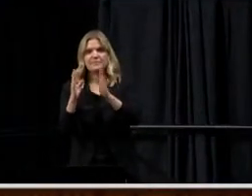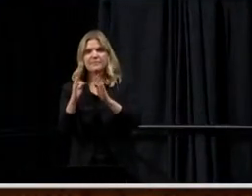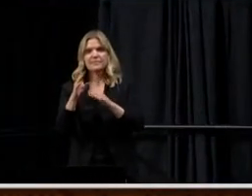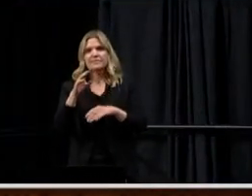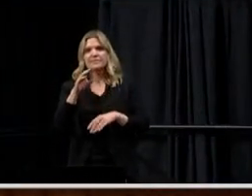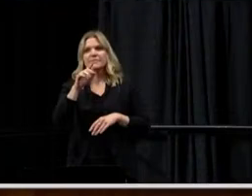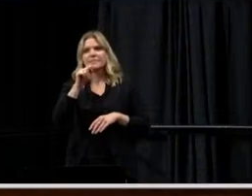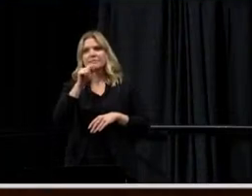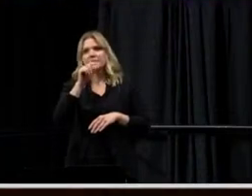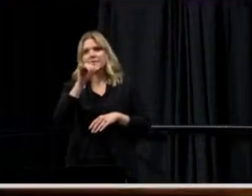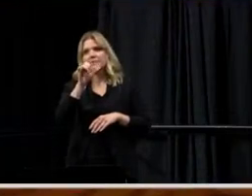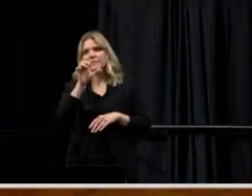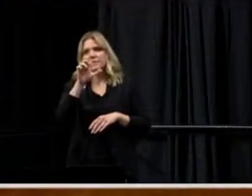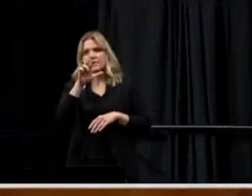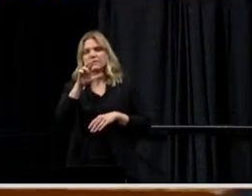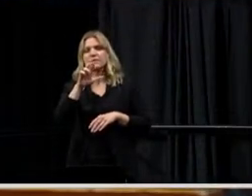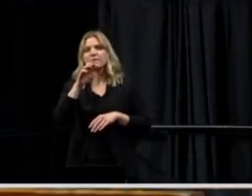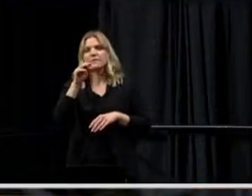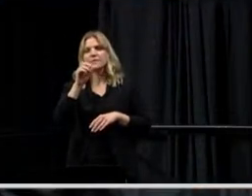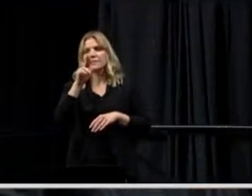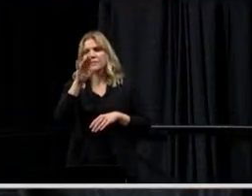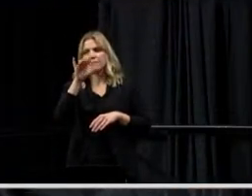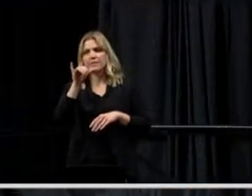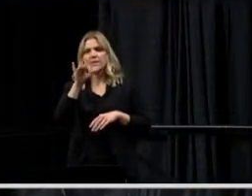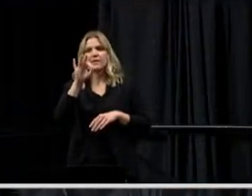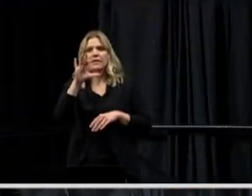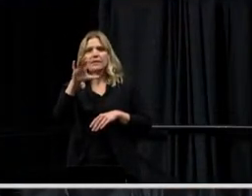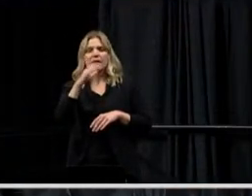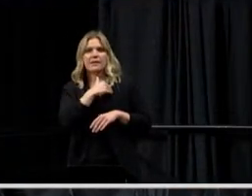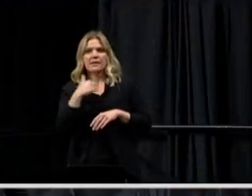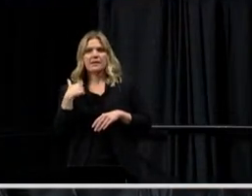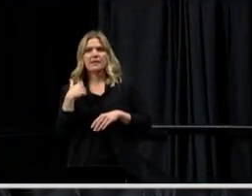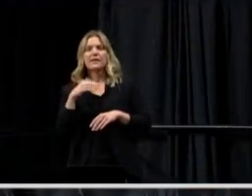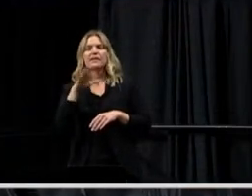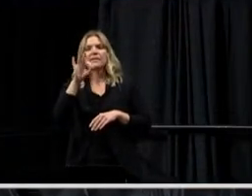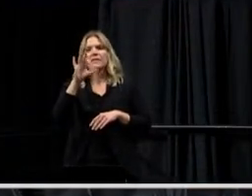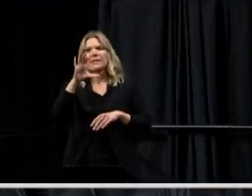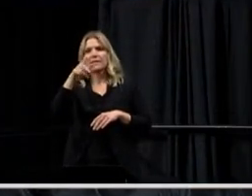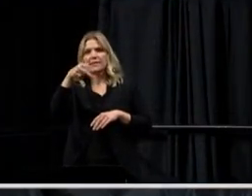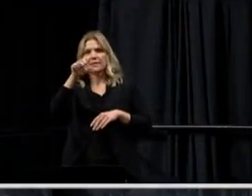Mr. Tyler Murphy, School Board Member, Fay County Public Schools.